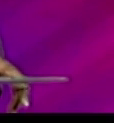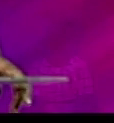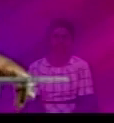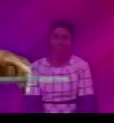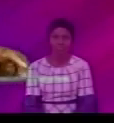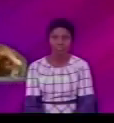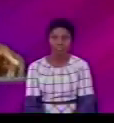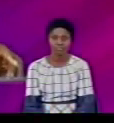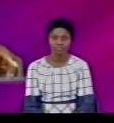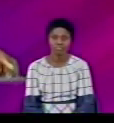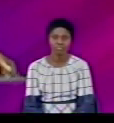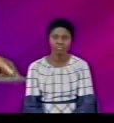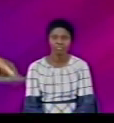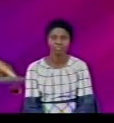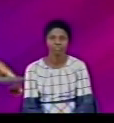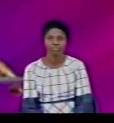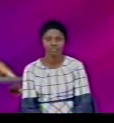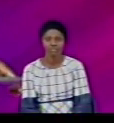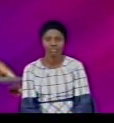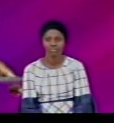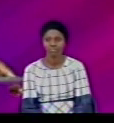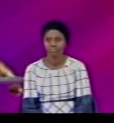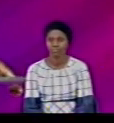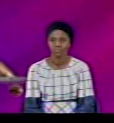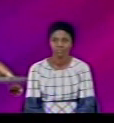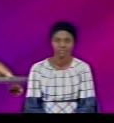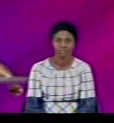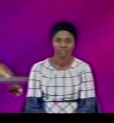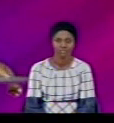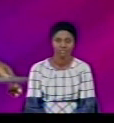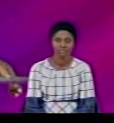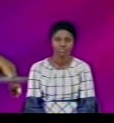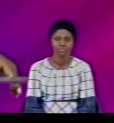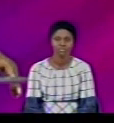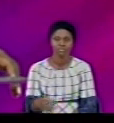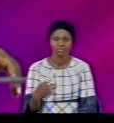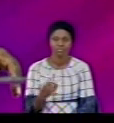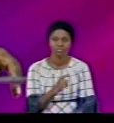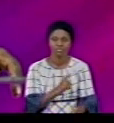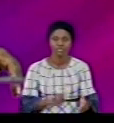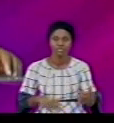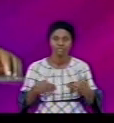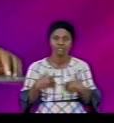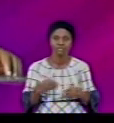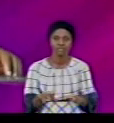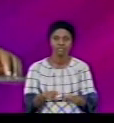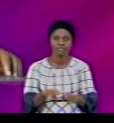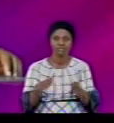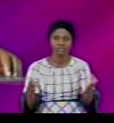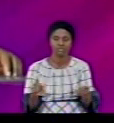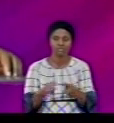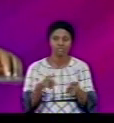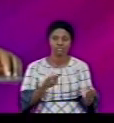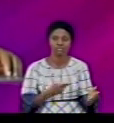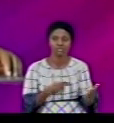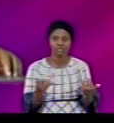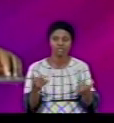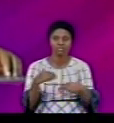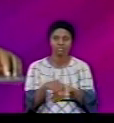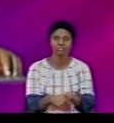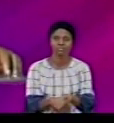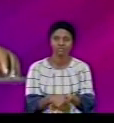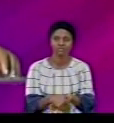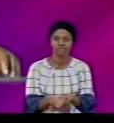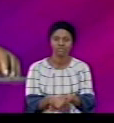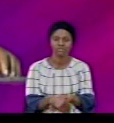inspiration that the Lord has revealed to us tonight, the person of